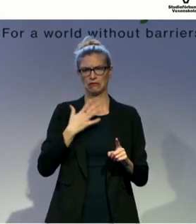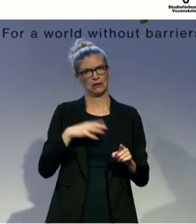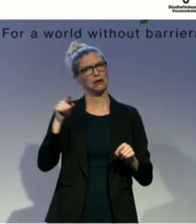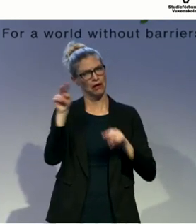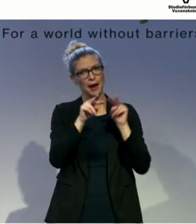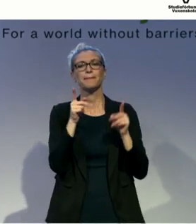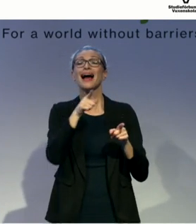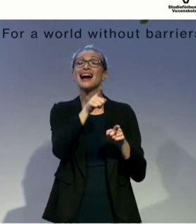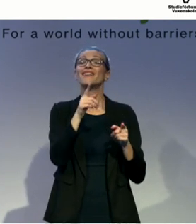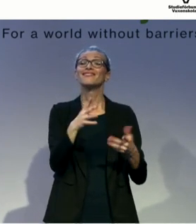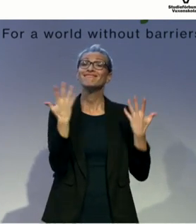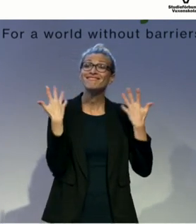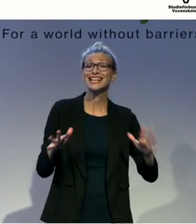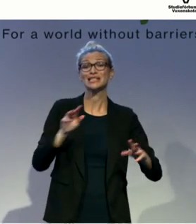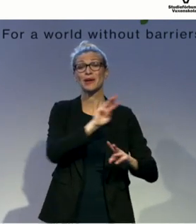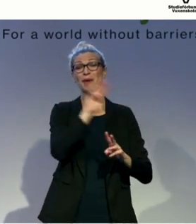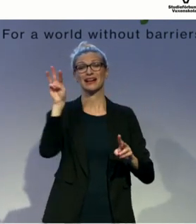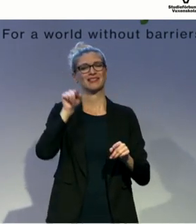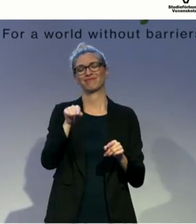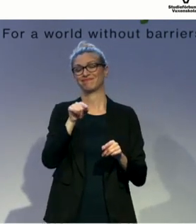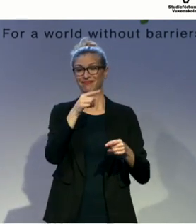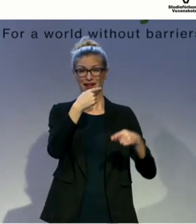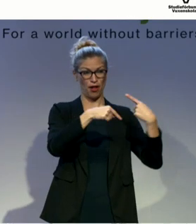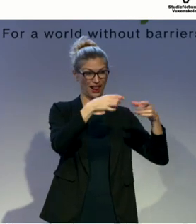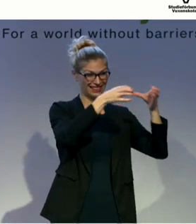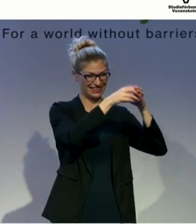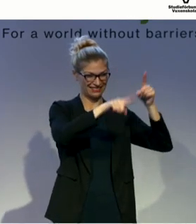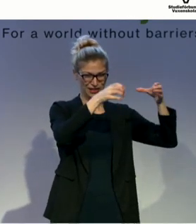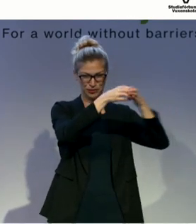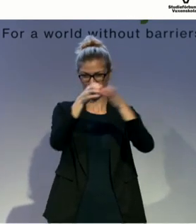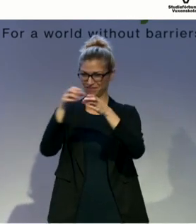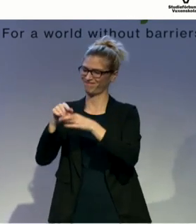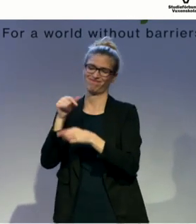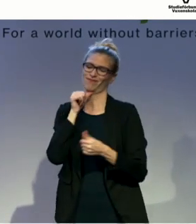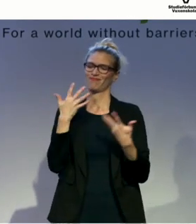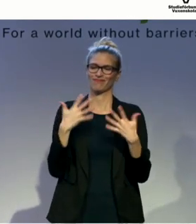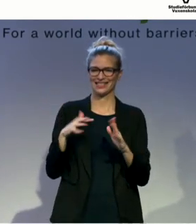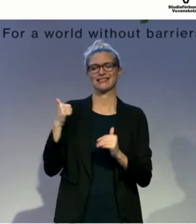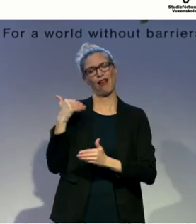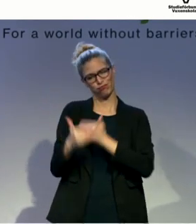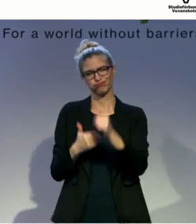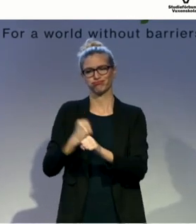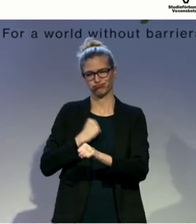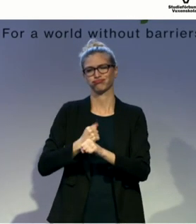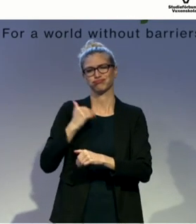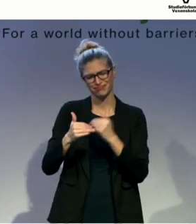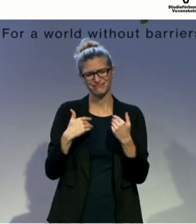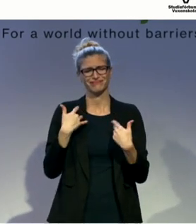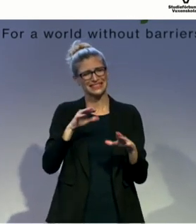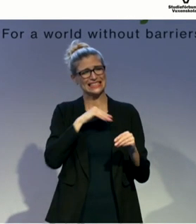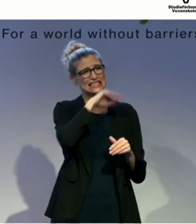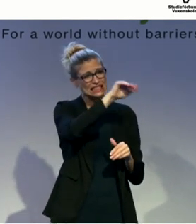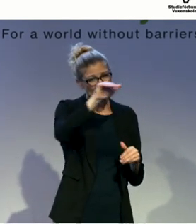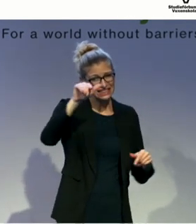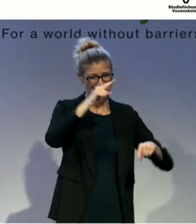political parties and the politicians to use the course and produce easy read information on local